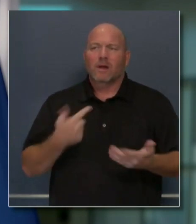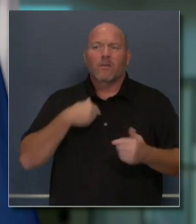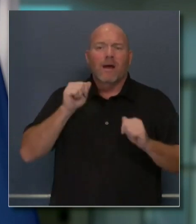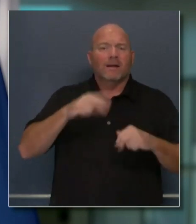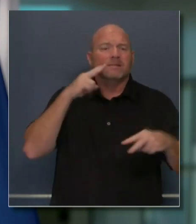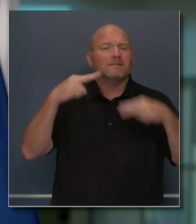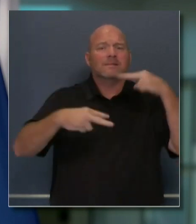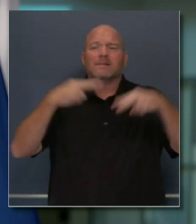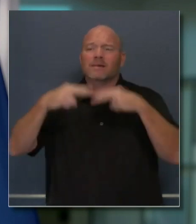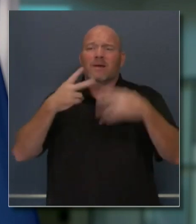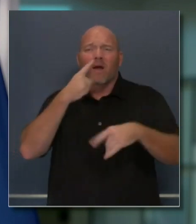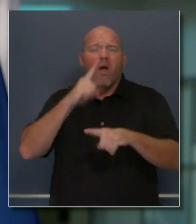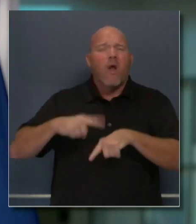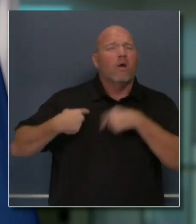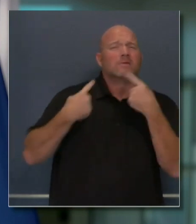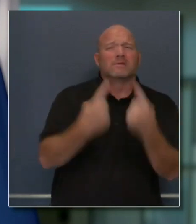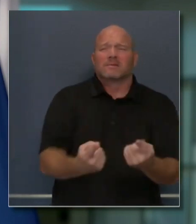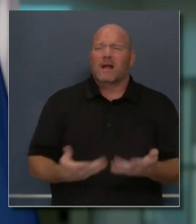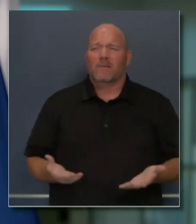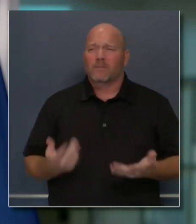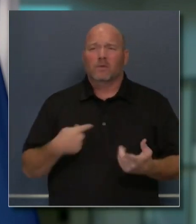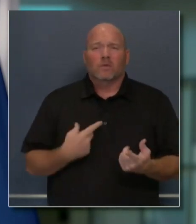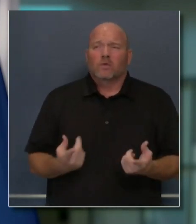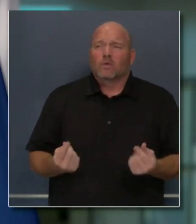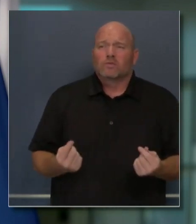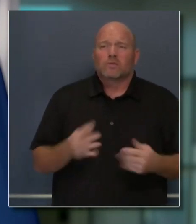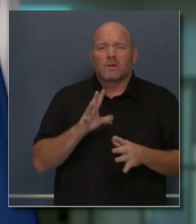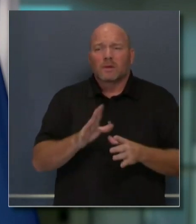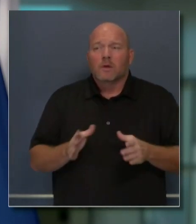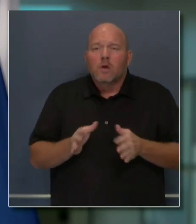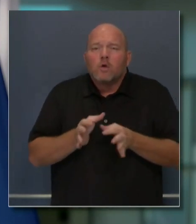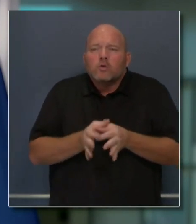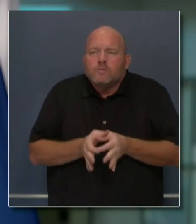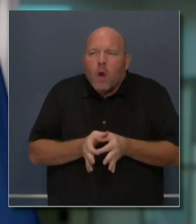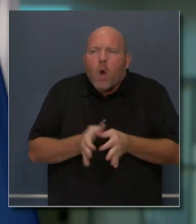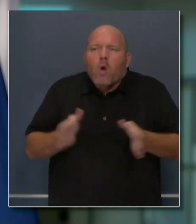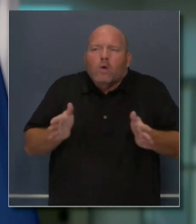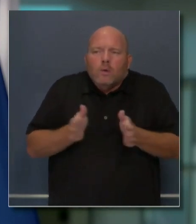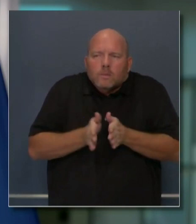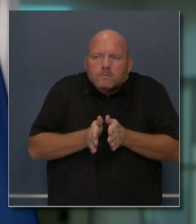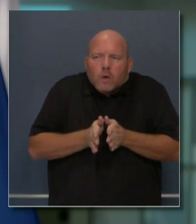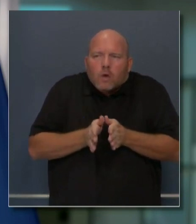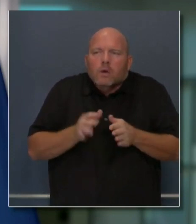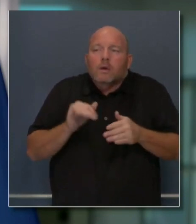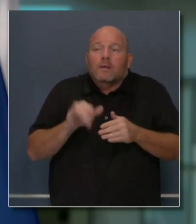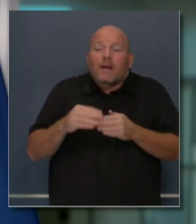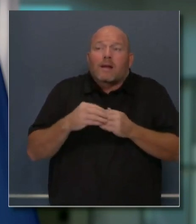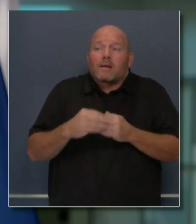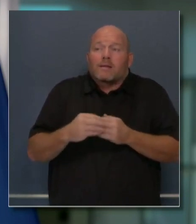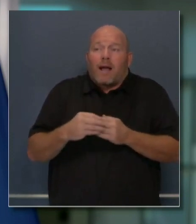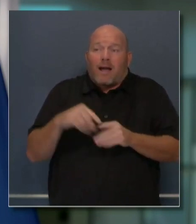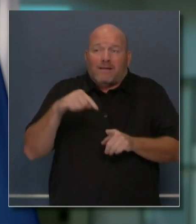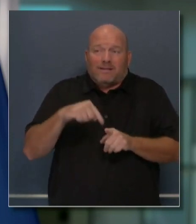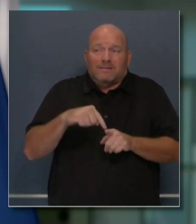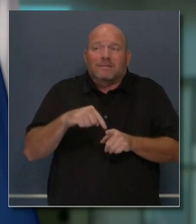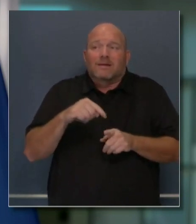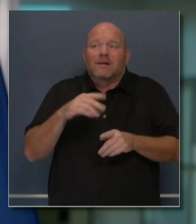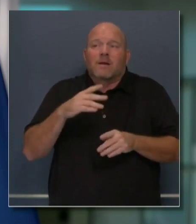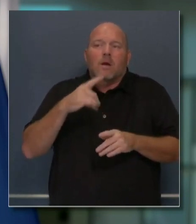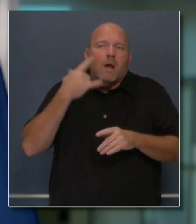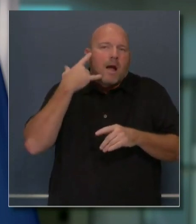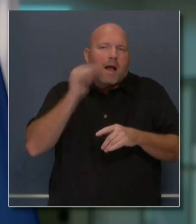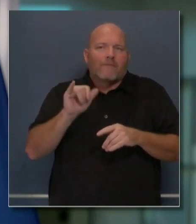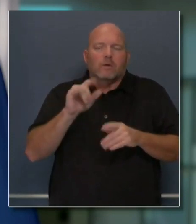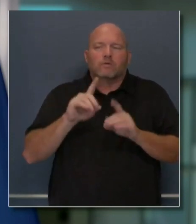time? And the purpose of the small gatherings guidance that is now posted on the California Department of Public Health website